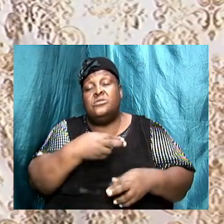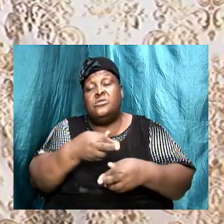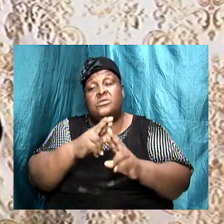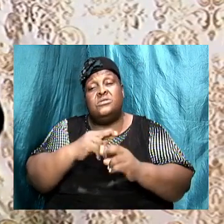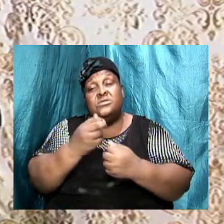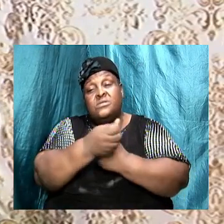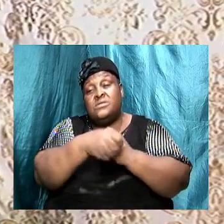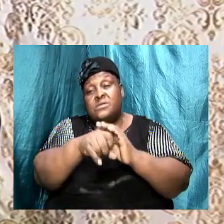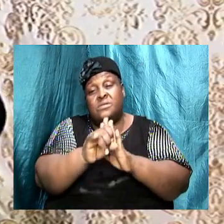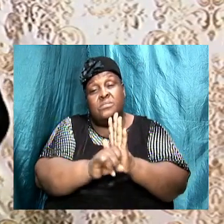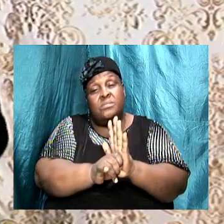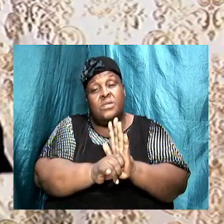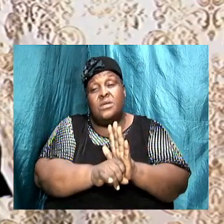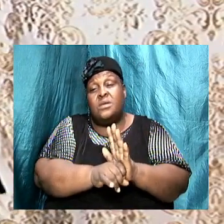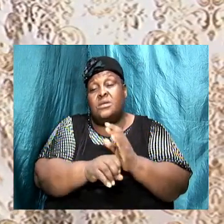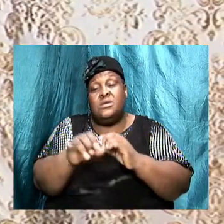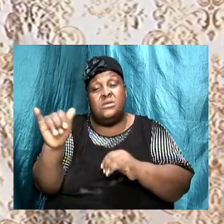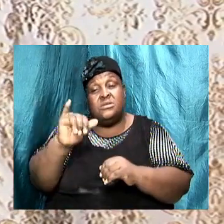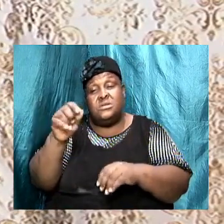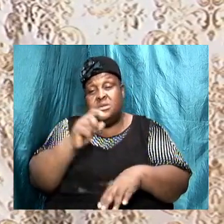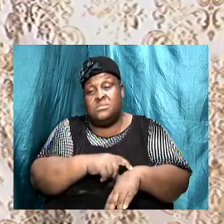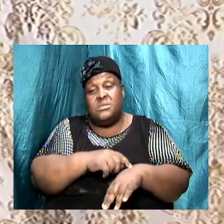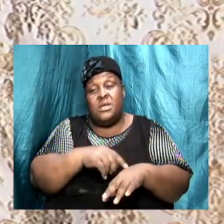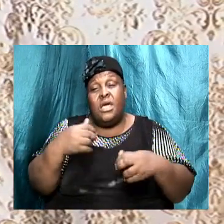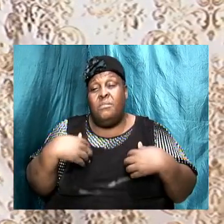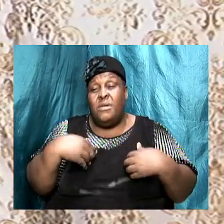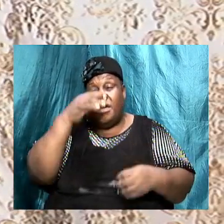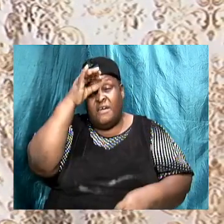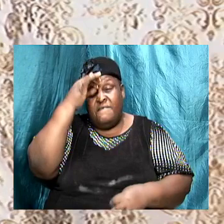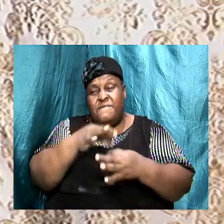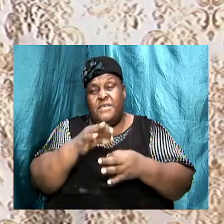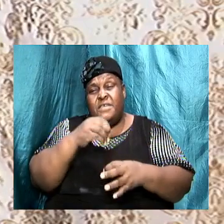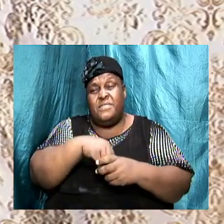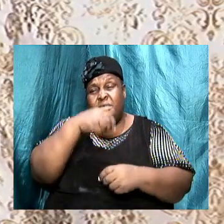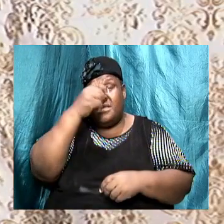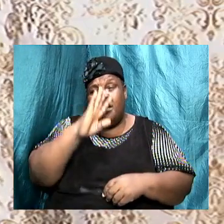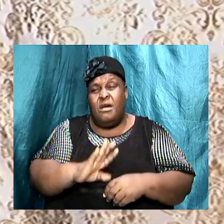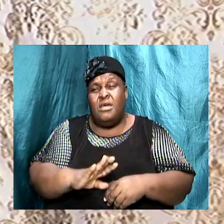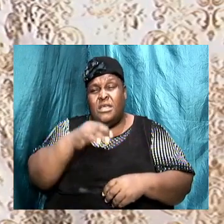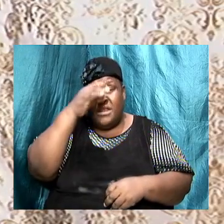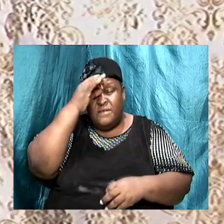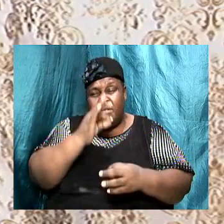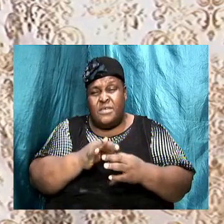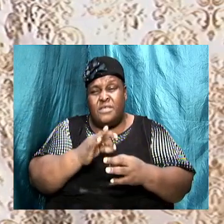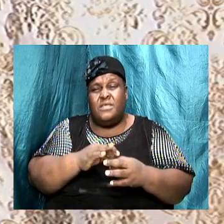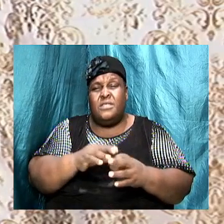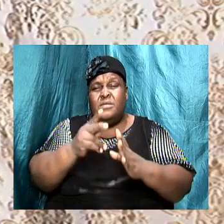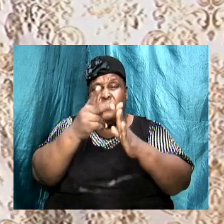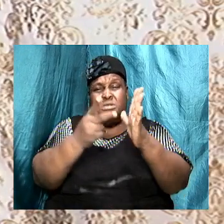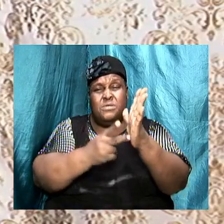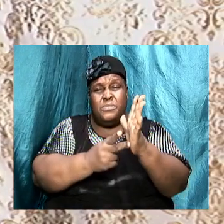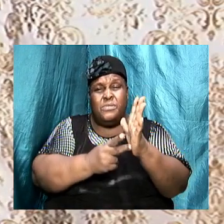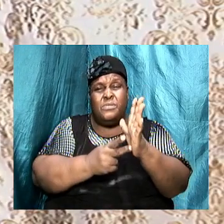same time, when we have faith in God and faith in the principles and the status of God, they produce